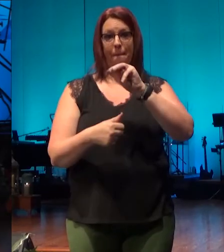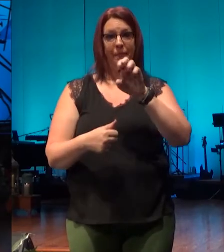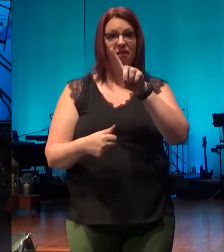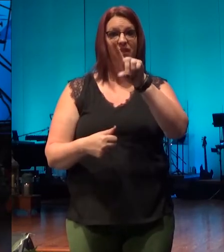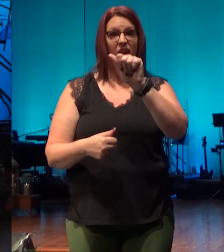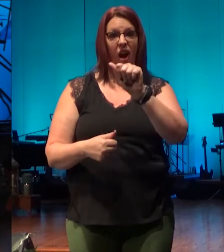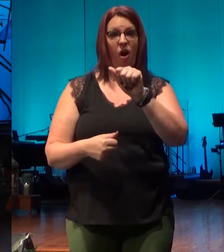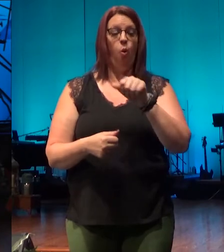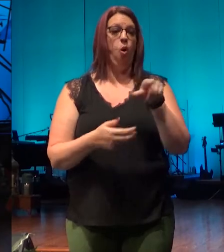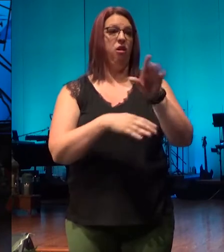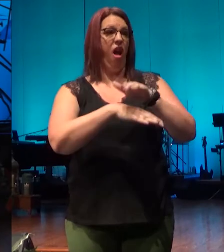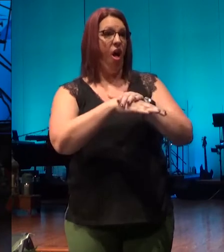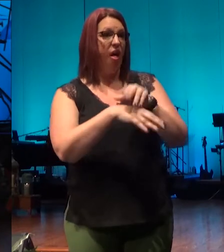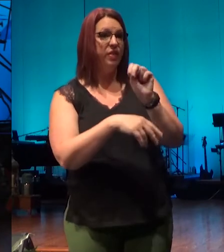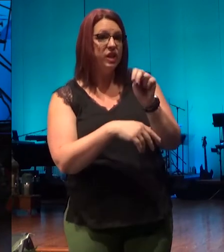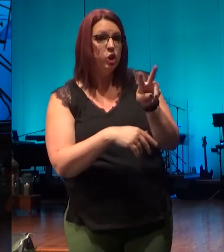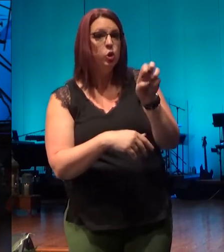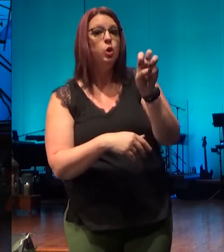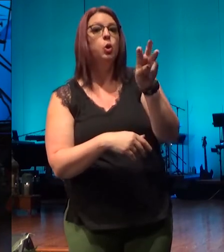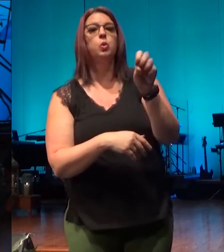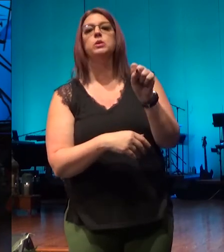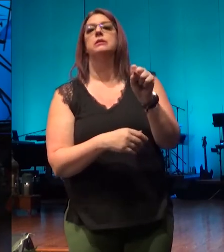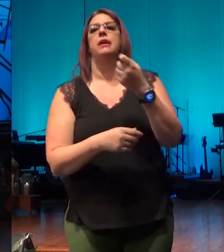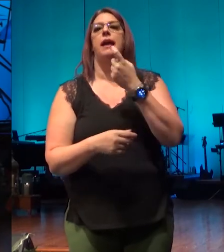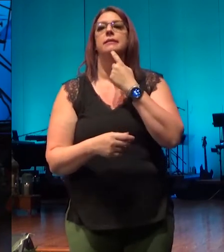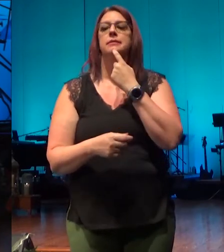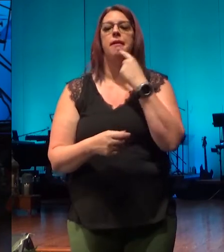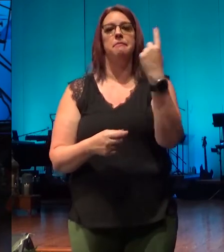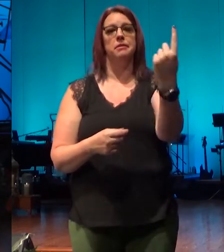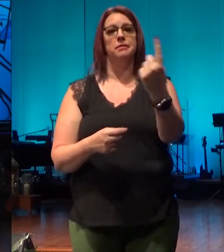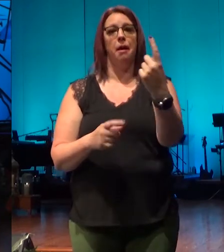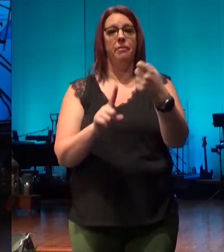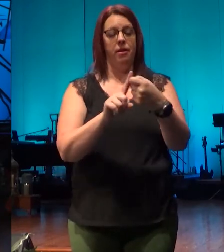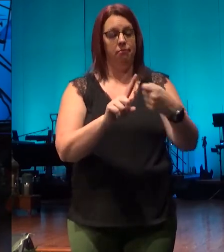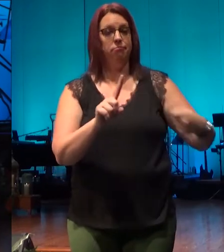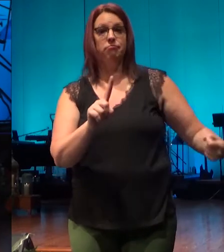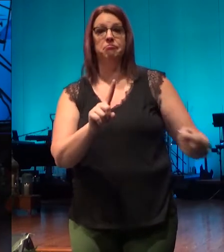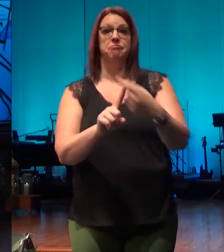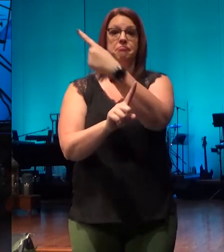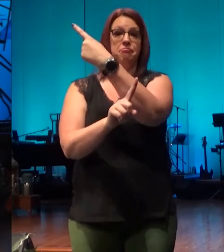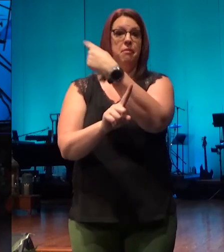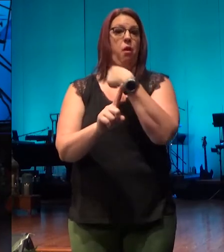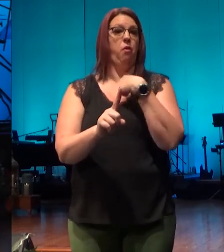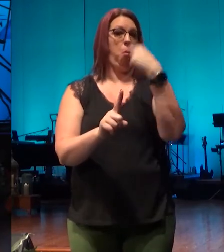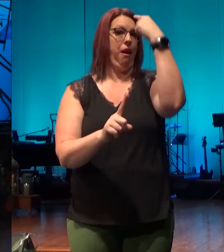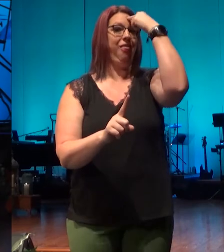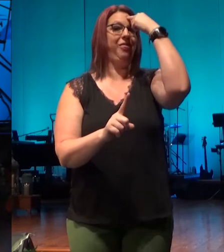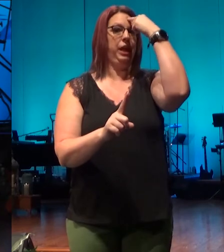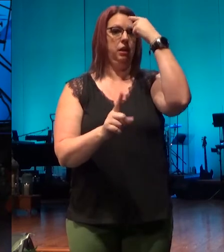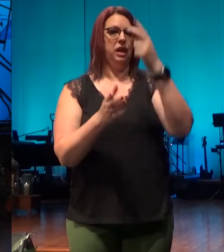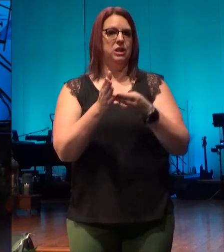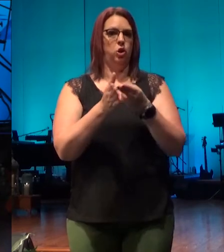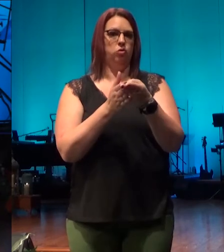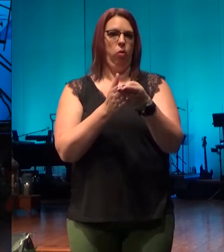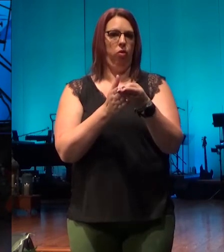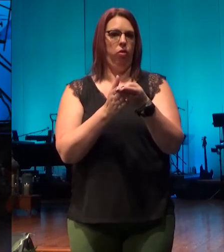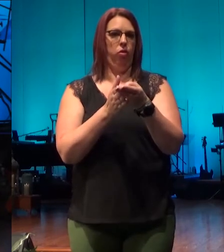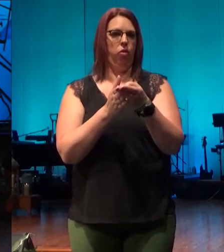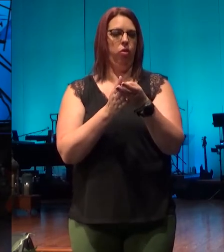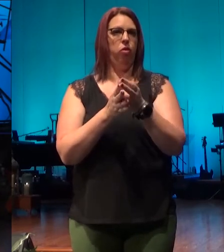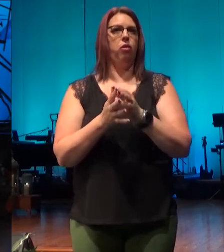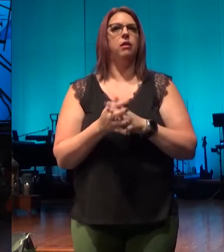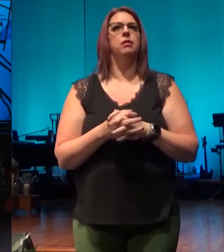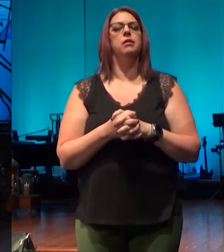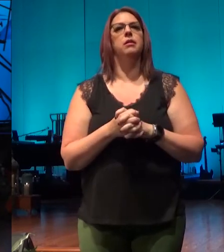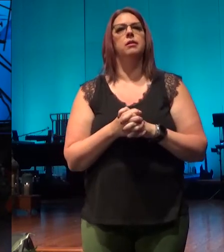just overhearing, that is saying something that is drastically different than we think is the truth about life and about the